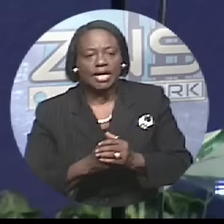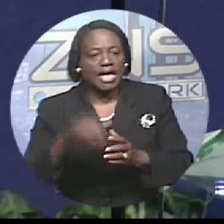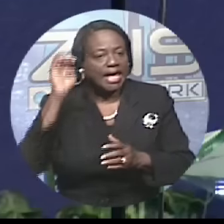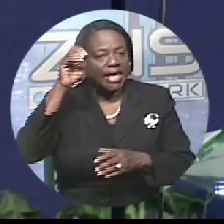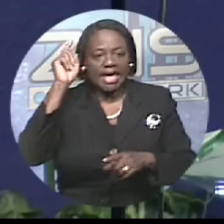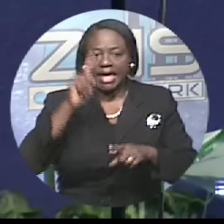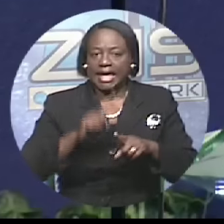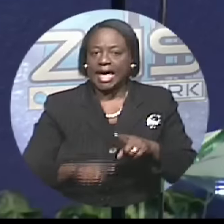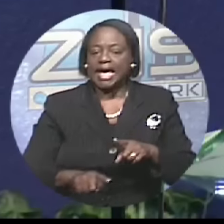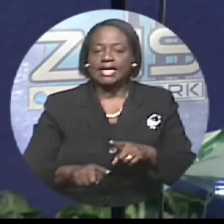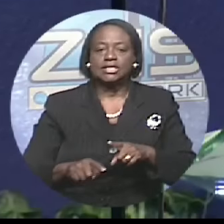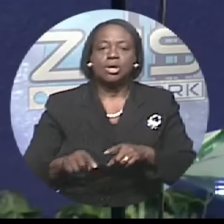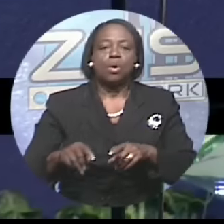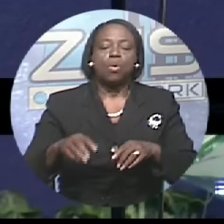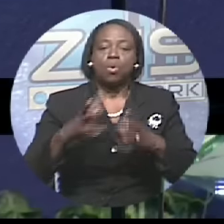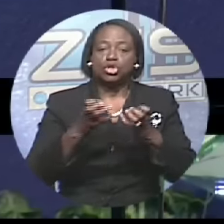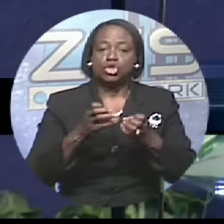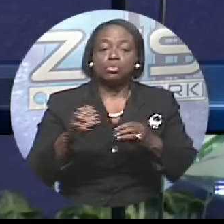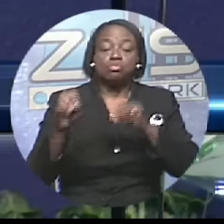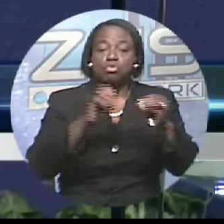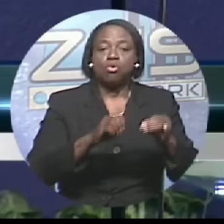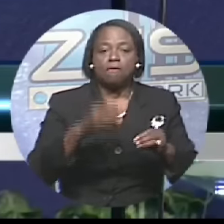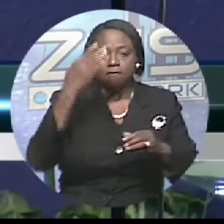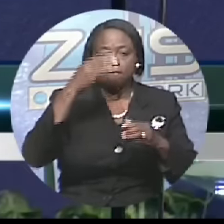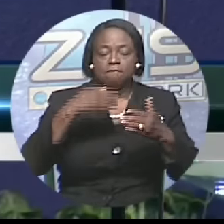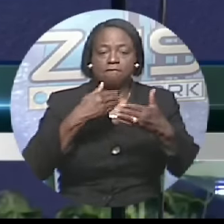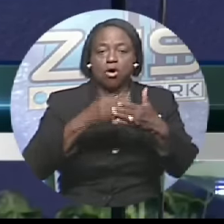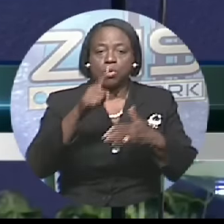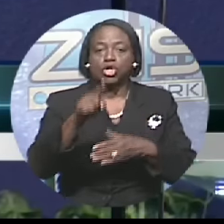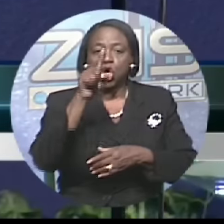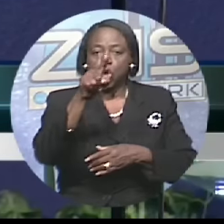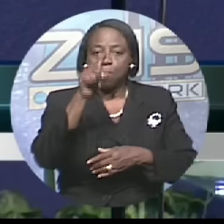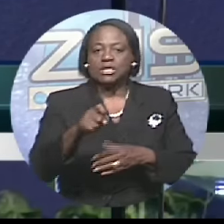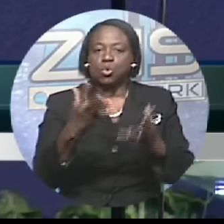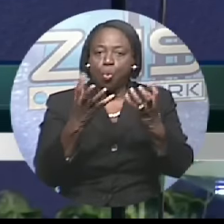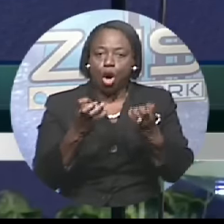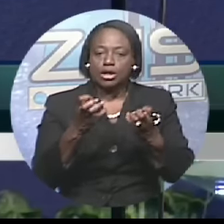forward. You have to do that yourself.